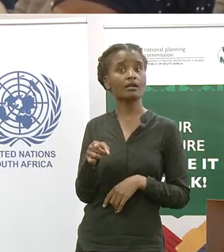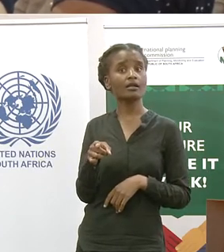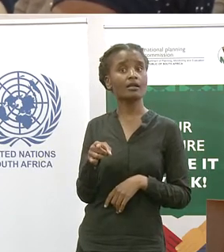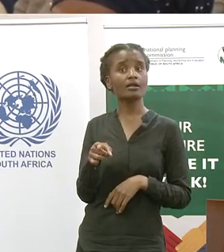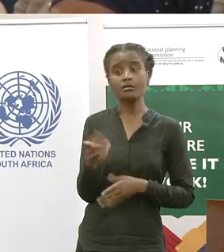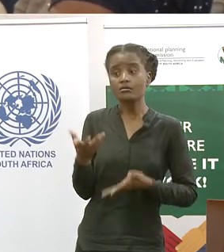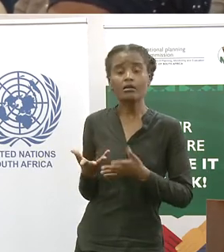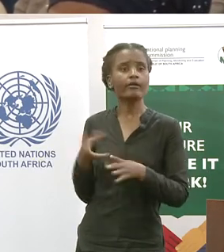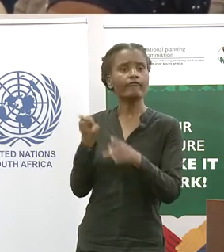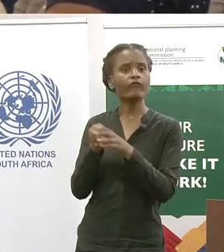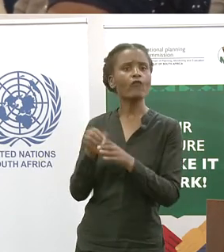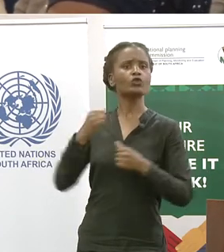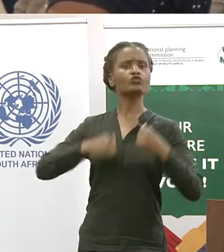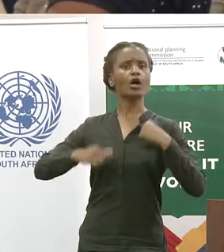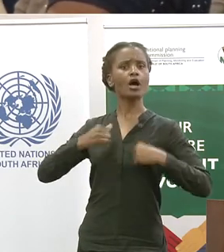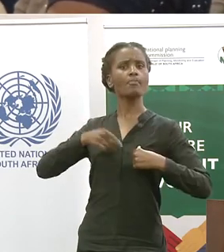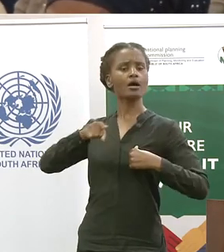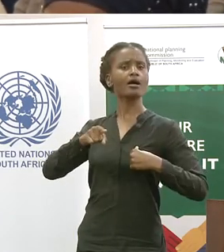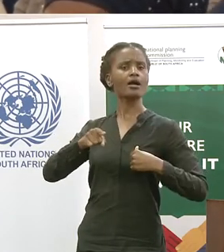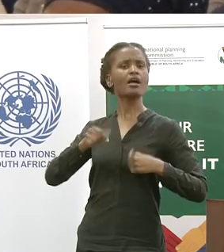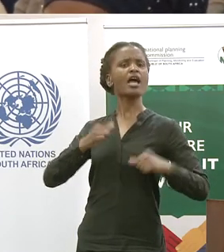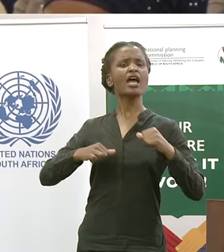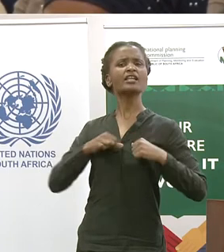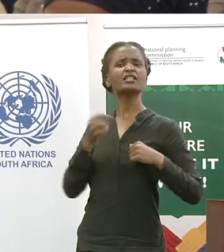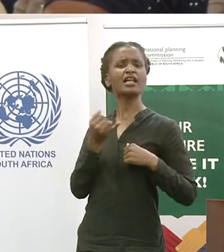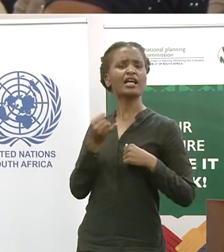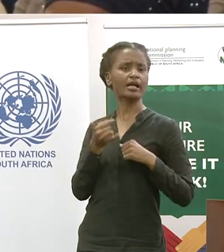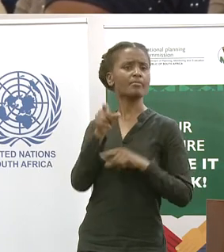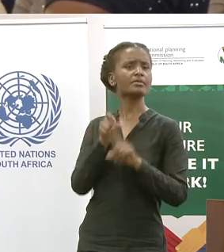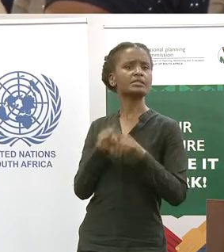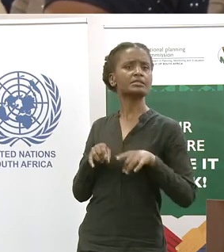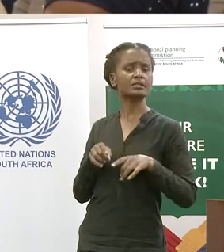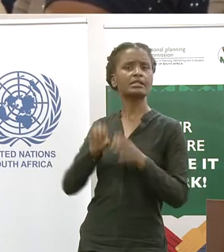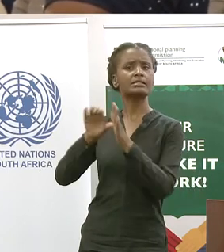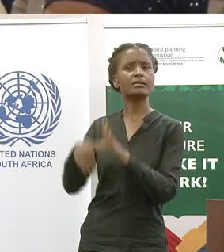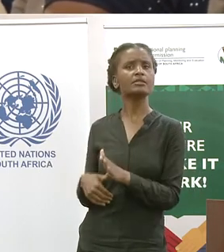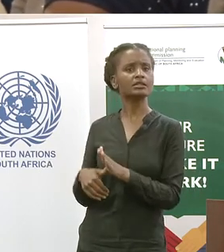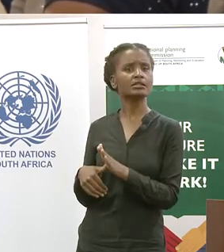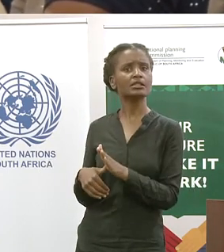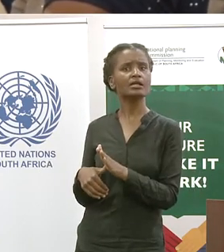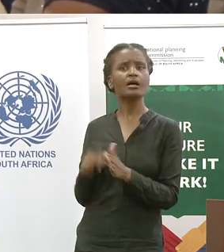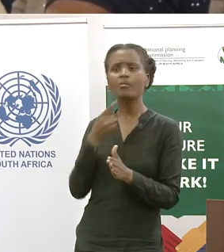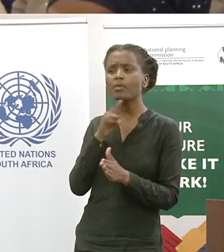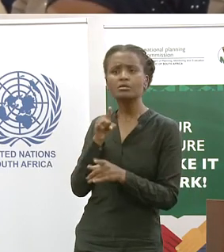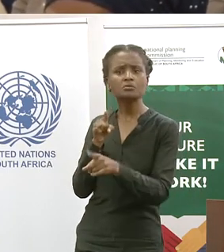a disabled person, but without the